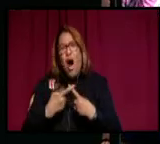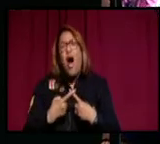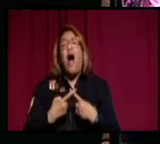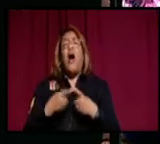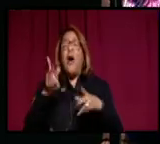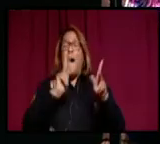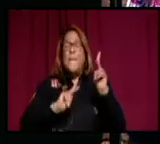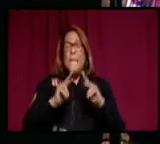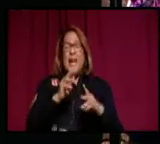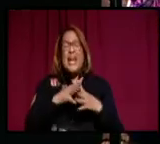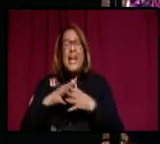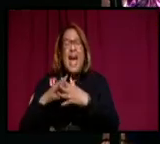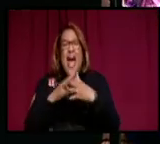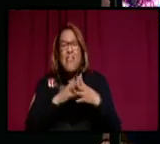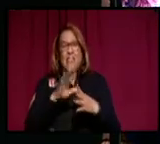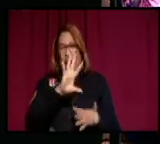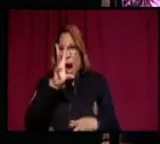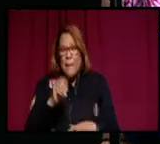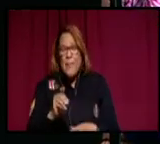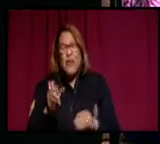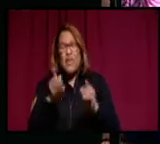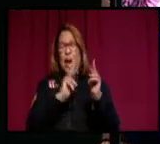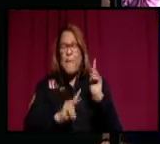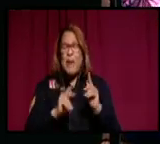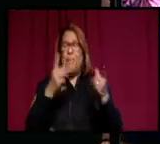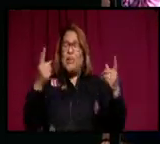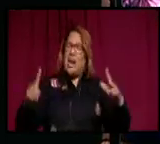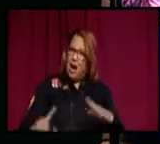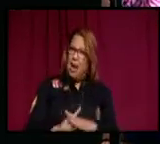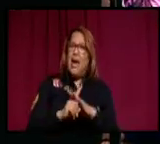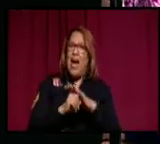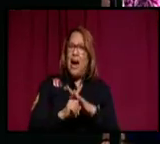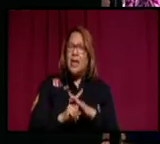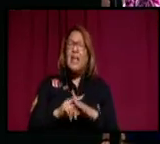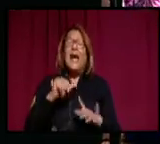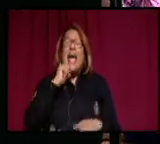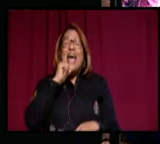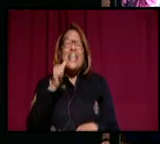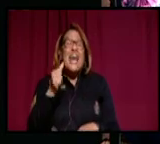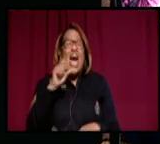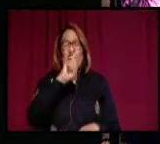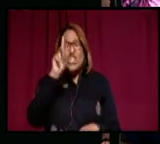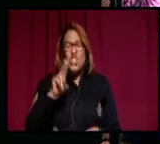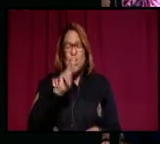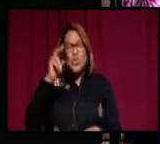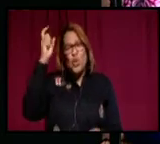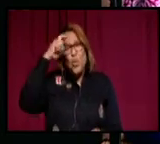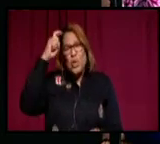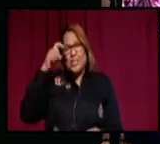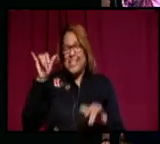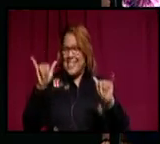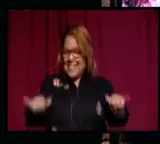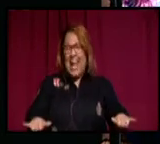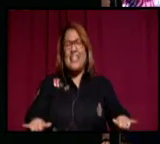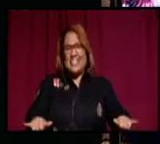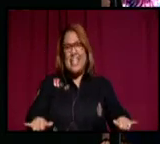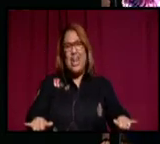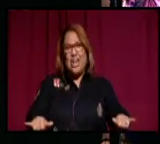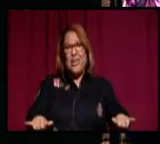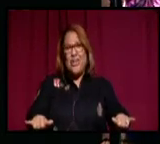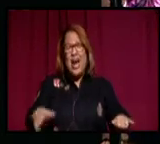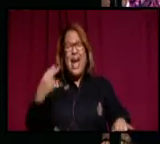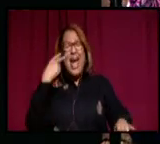our African-American people to come out. And you may not use wisdom, but I want to say stand still and see